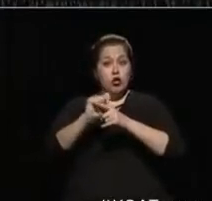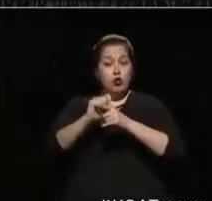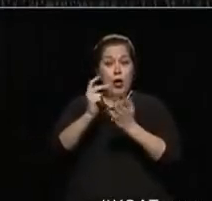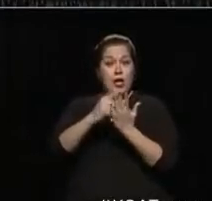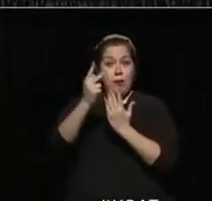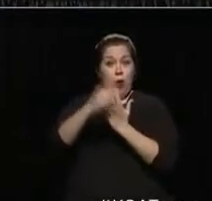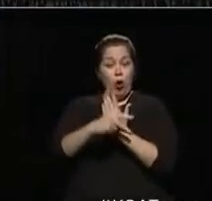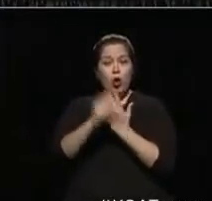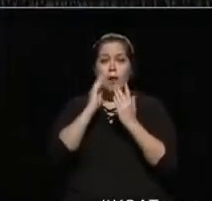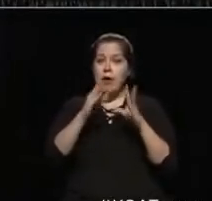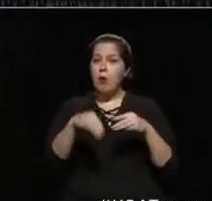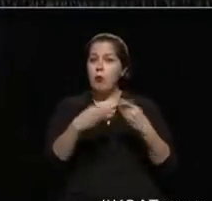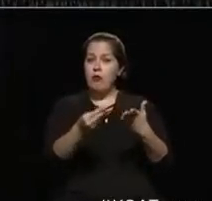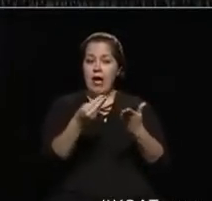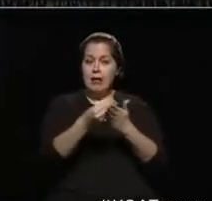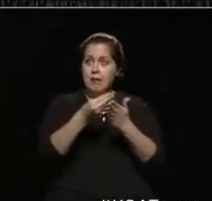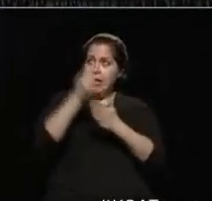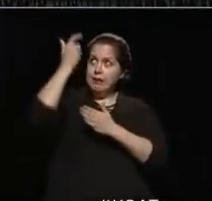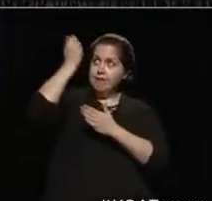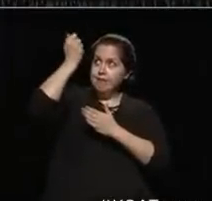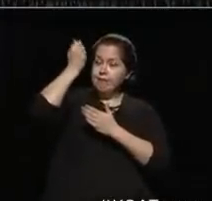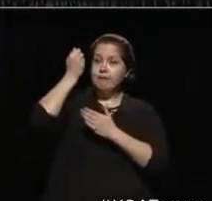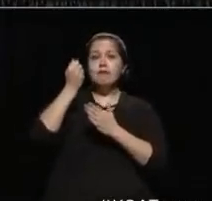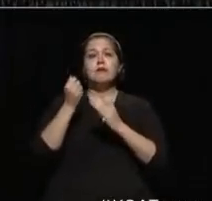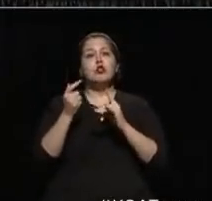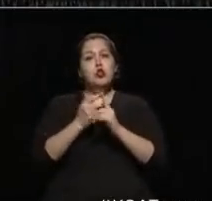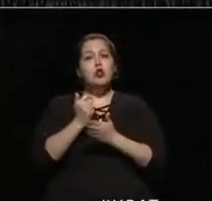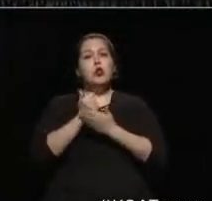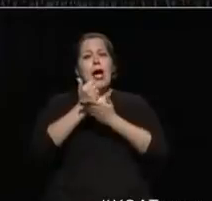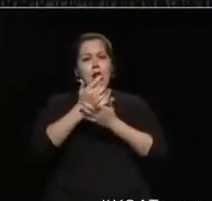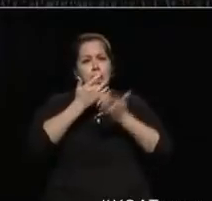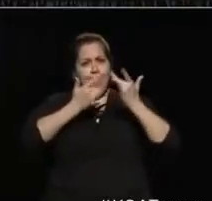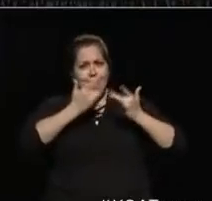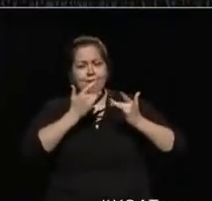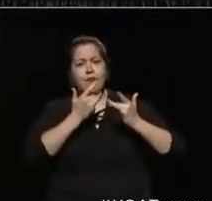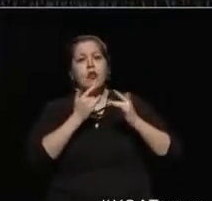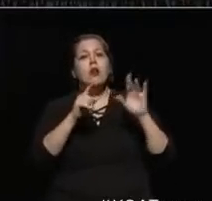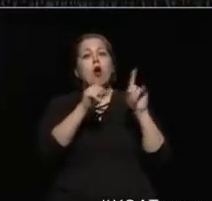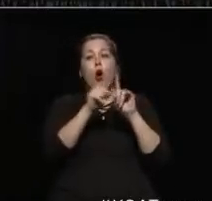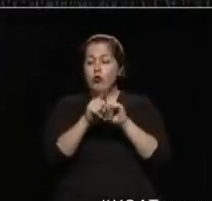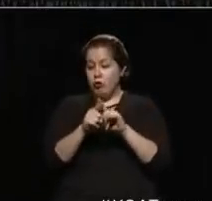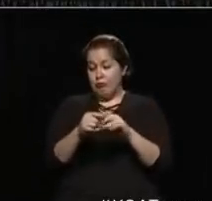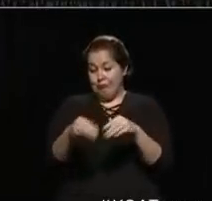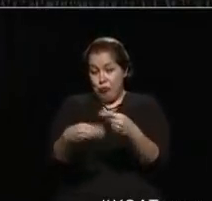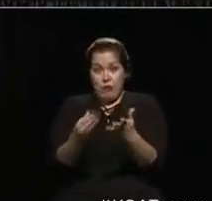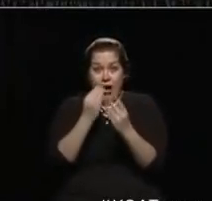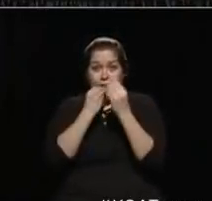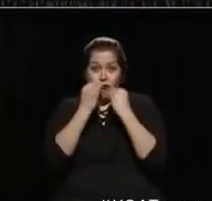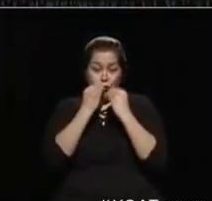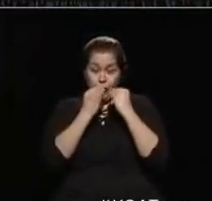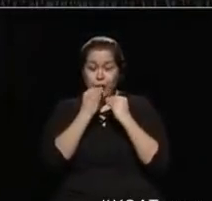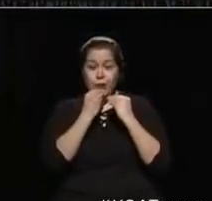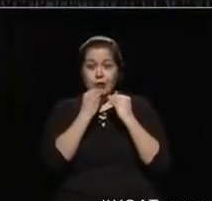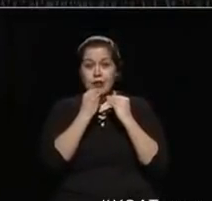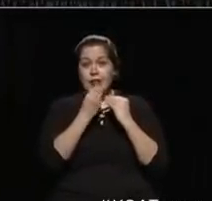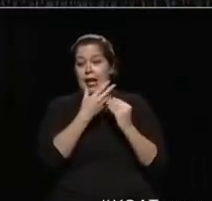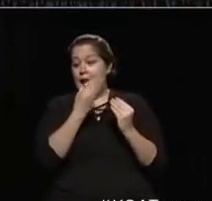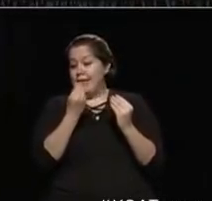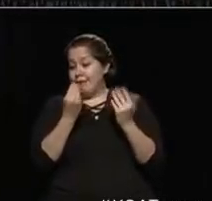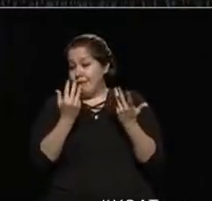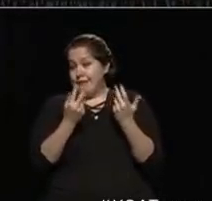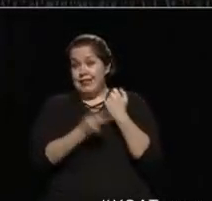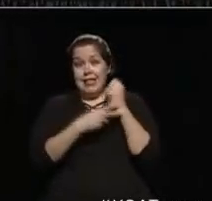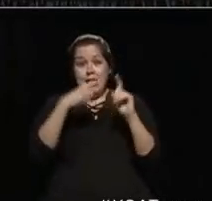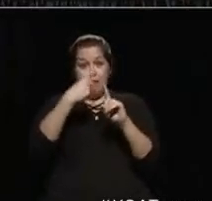program that will give you a stipend in order to make ends meet, as well as put food on the table and keep that